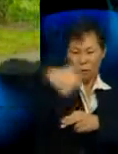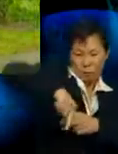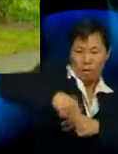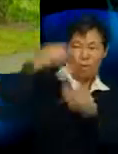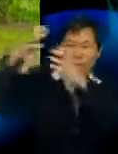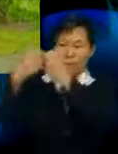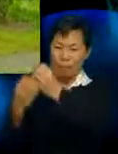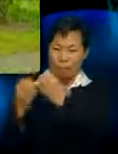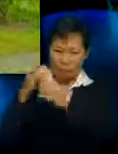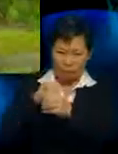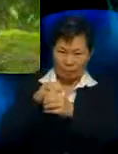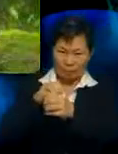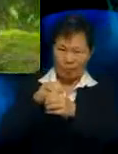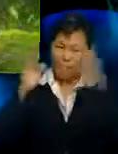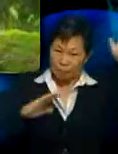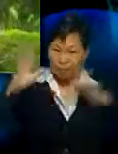Thank you.